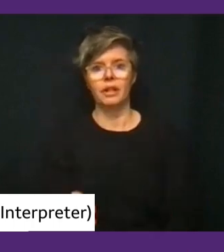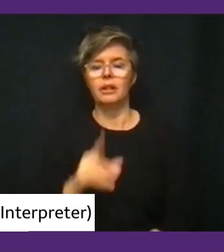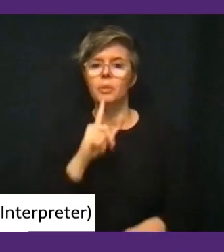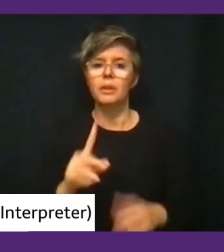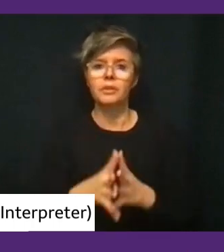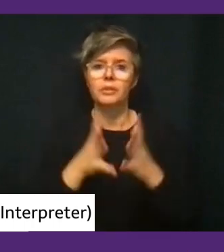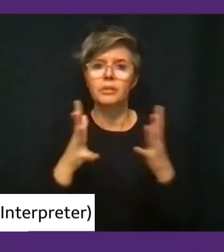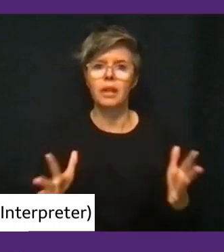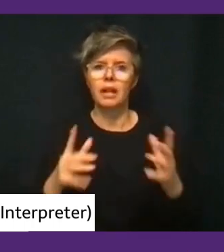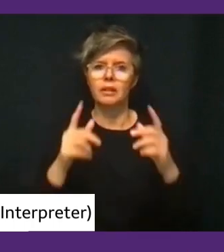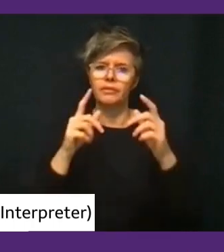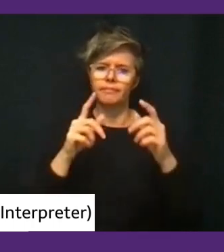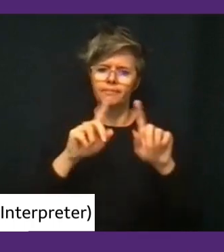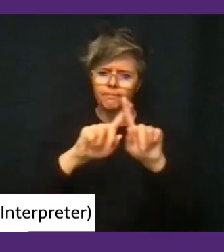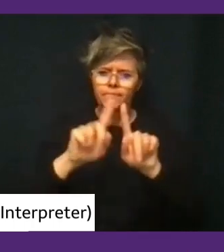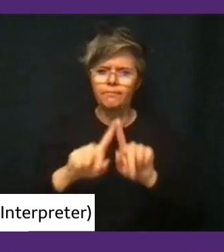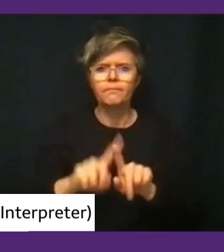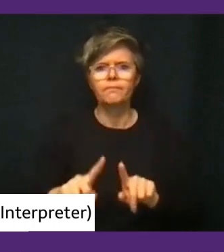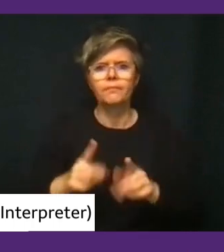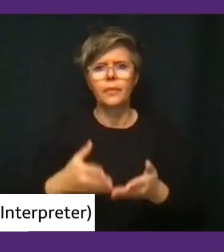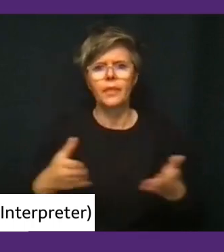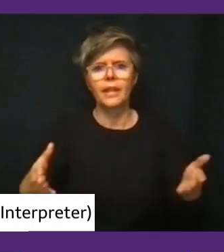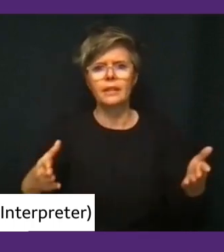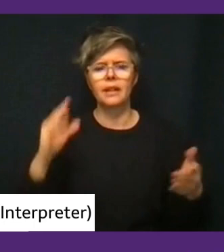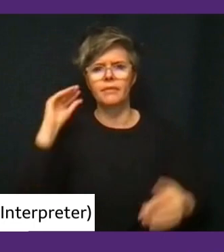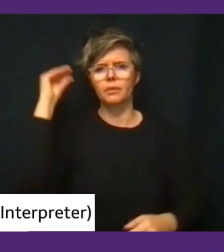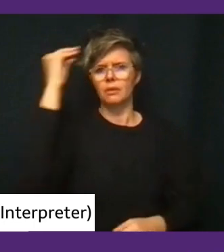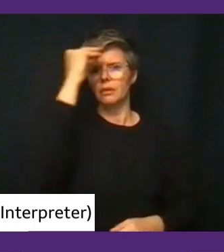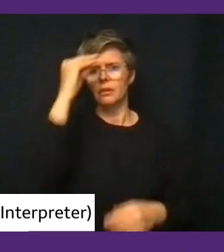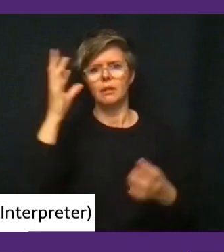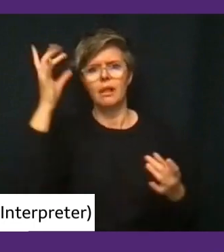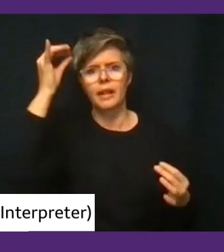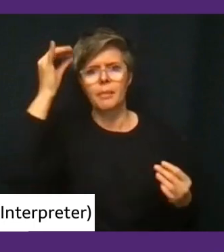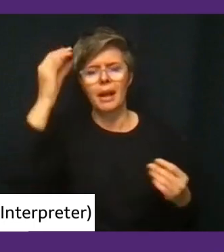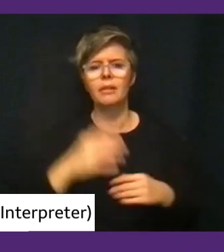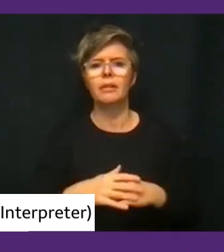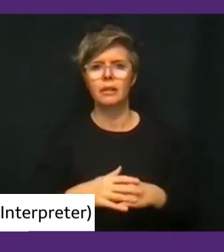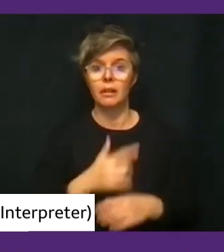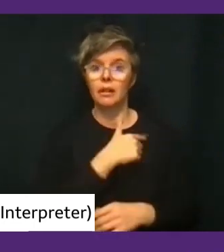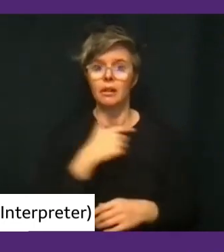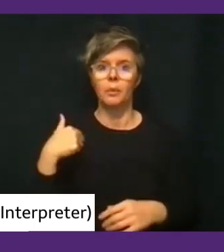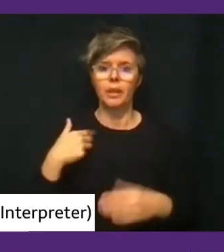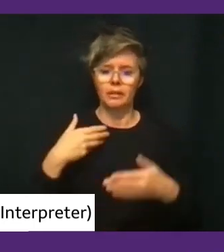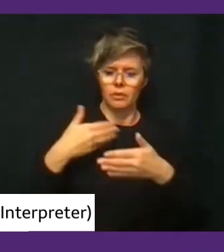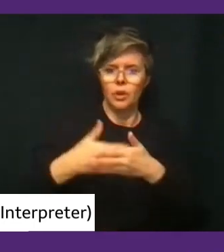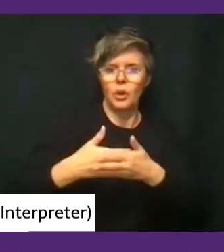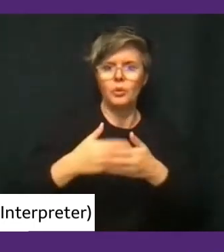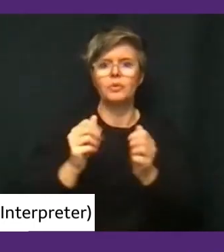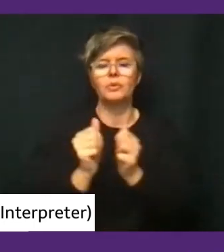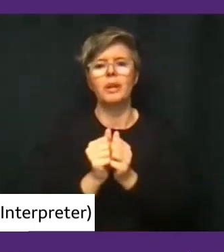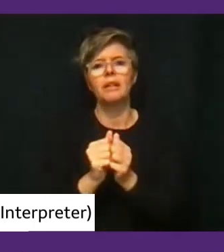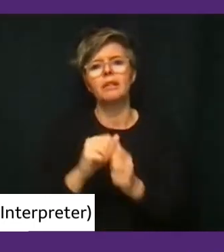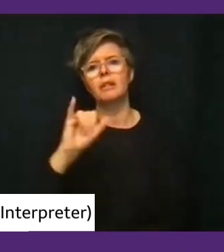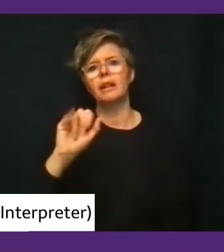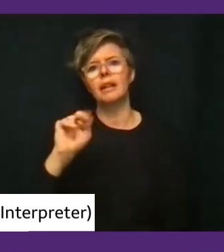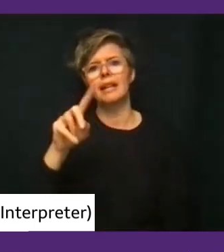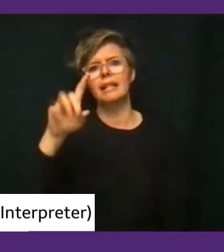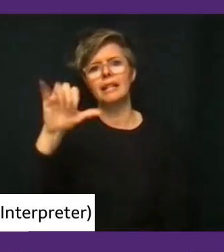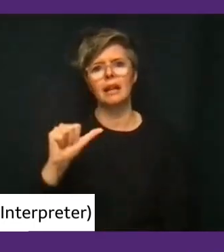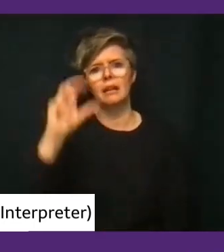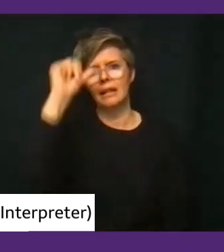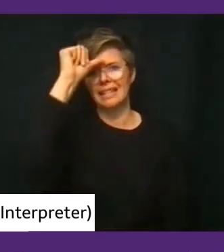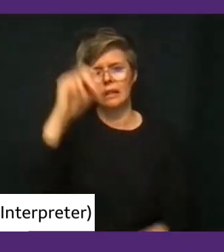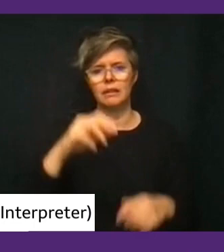things that we need to think about. And also, we work quite closely with organizations in India, for example, and that's